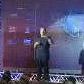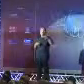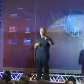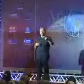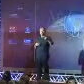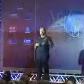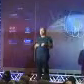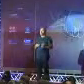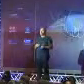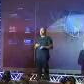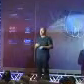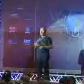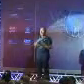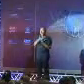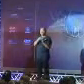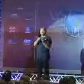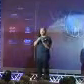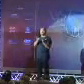the internet,